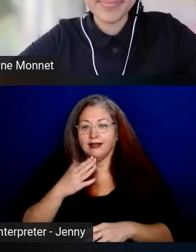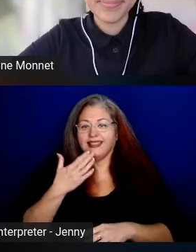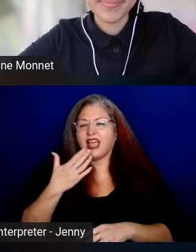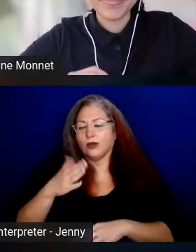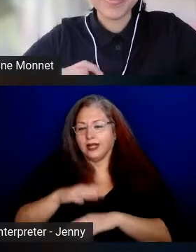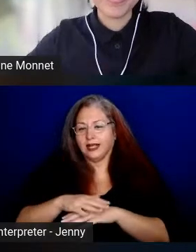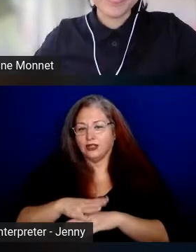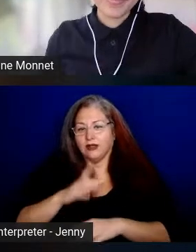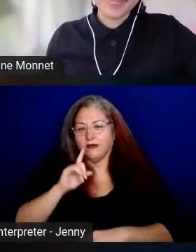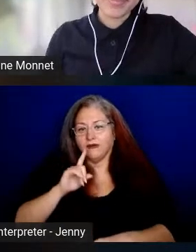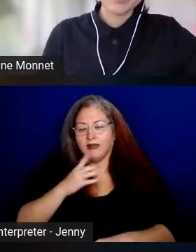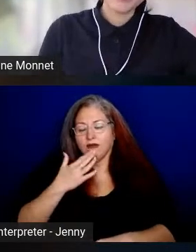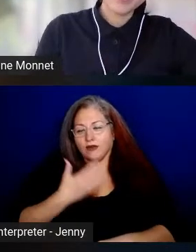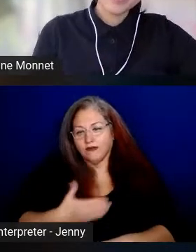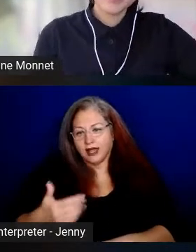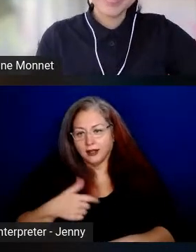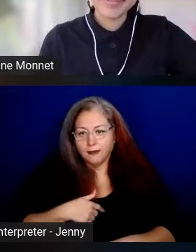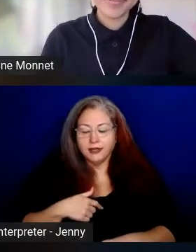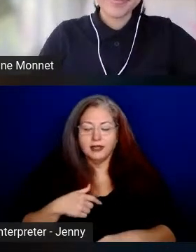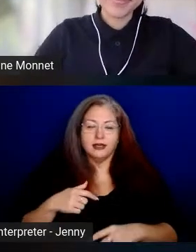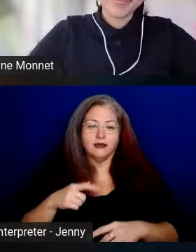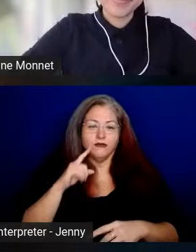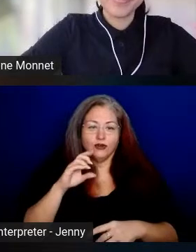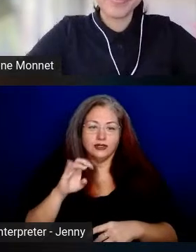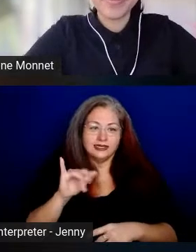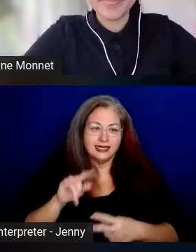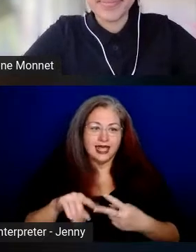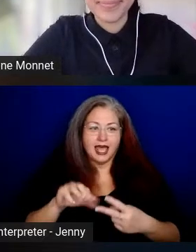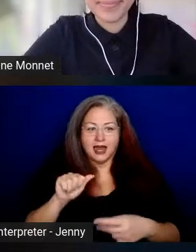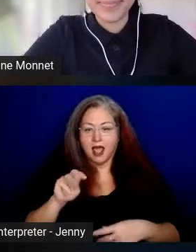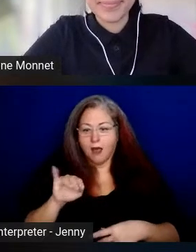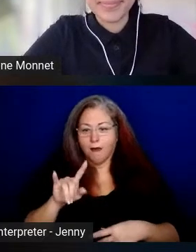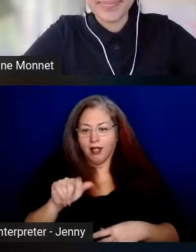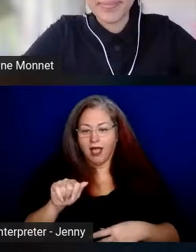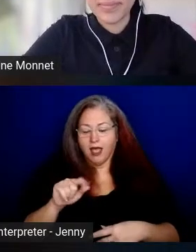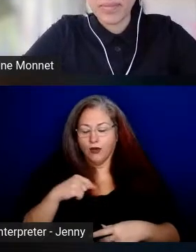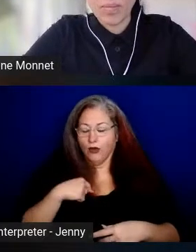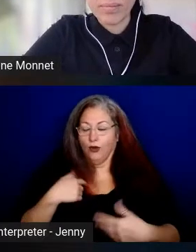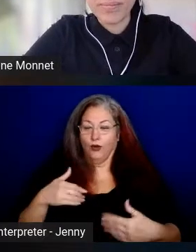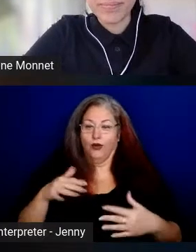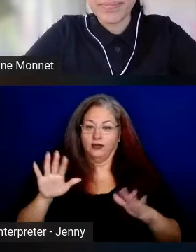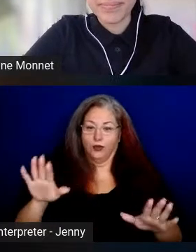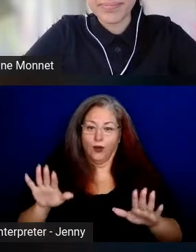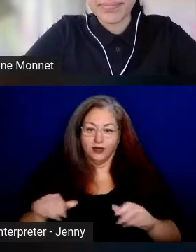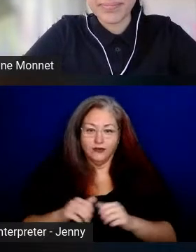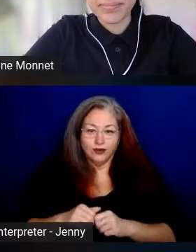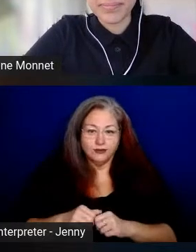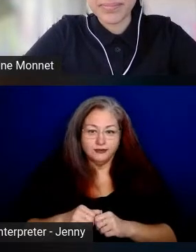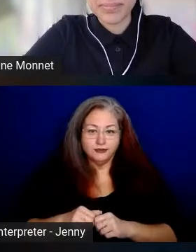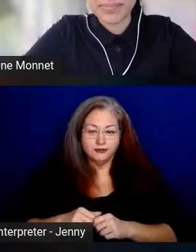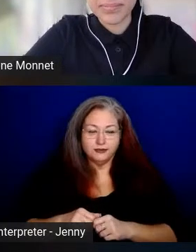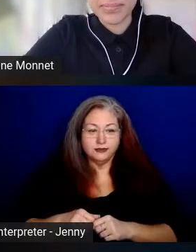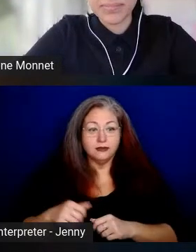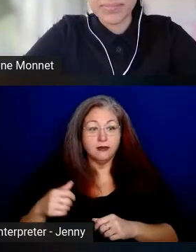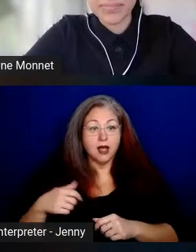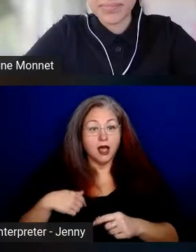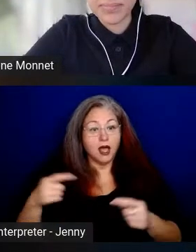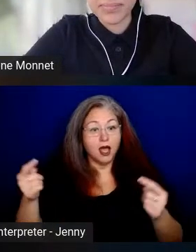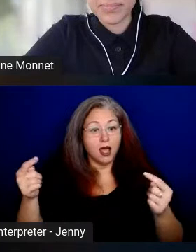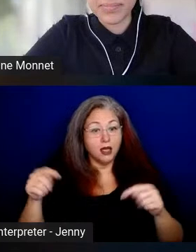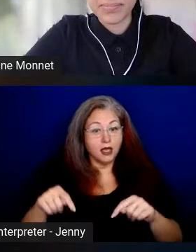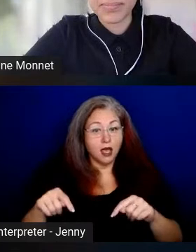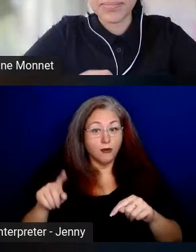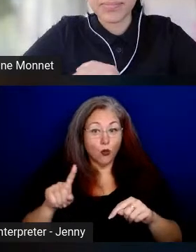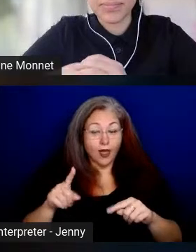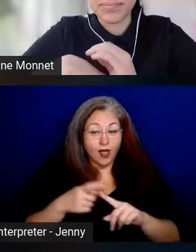for doing this, Cindy and Amelia. It's wonderful. I am coming to you actually right